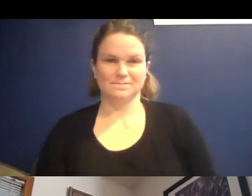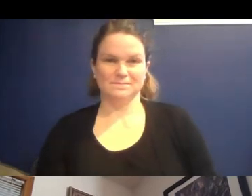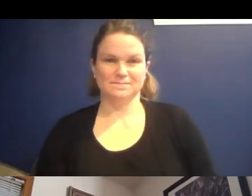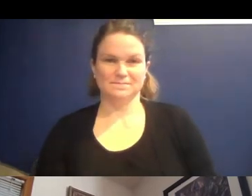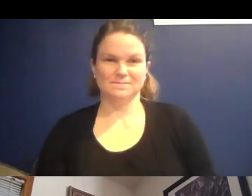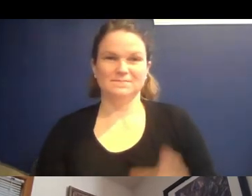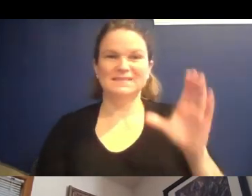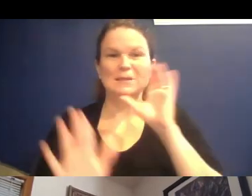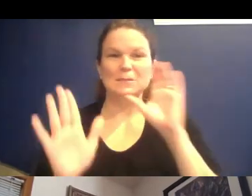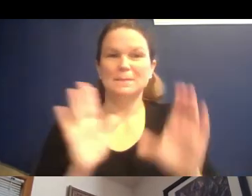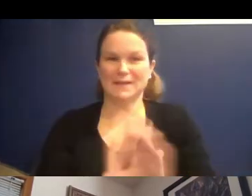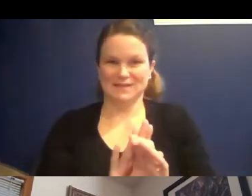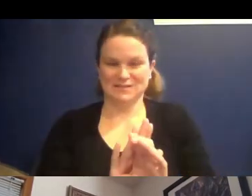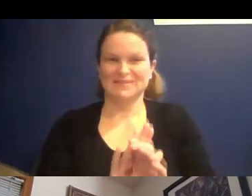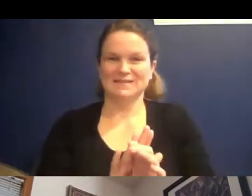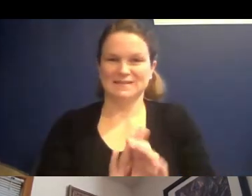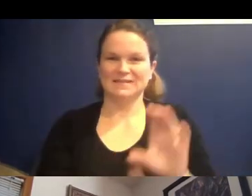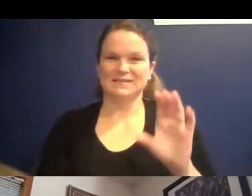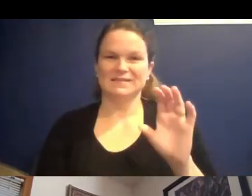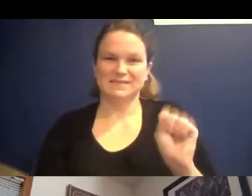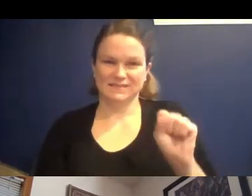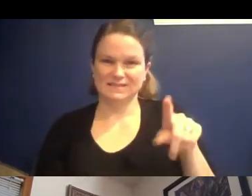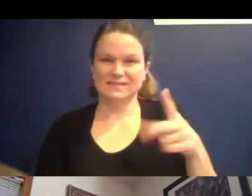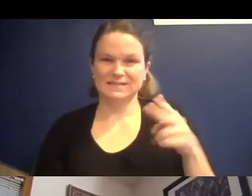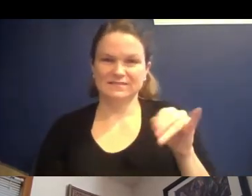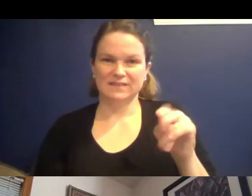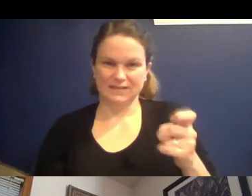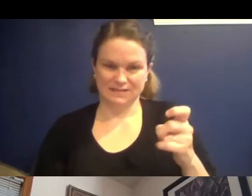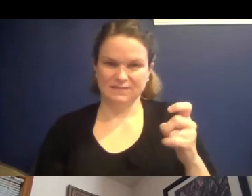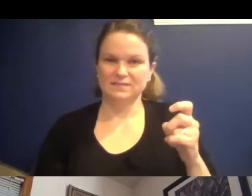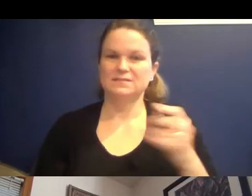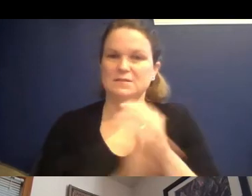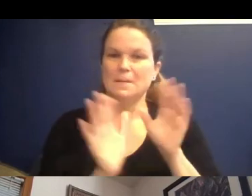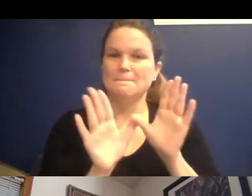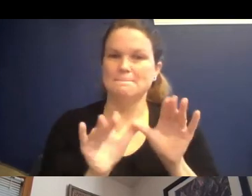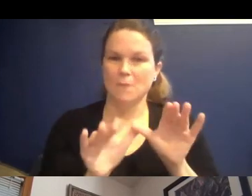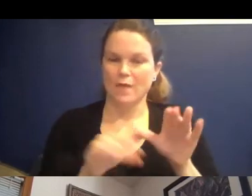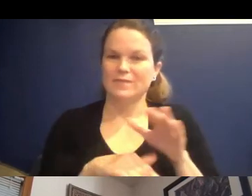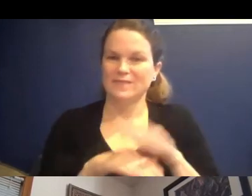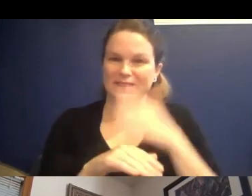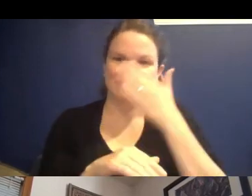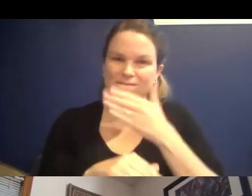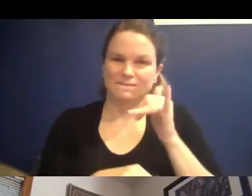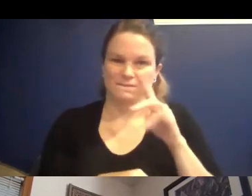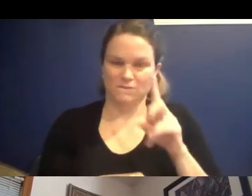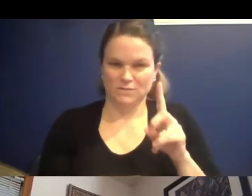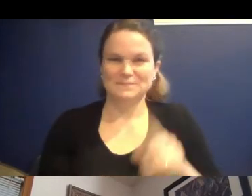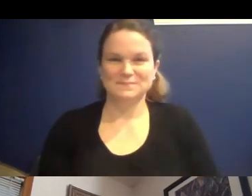This is a picture I took one evening of an Acamon sphinx moth on a zinnia flower in our front yard.